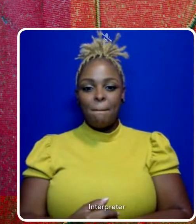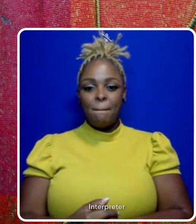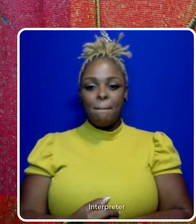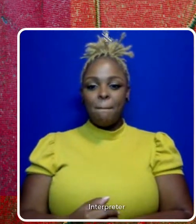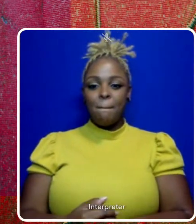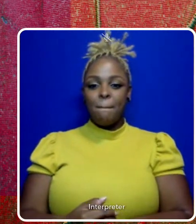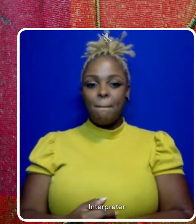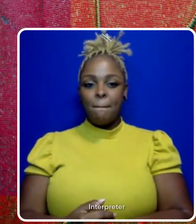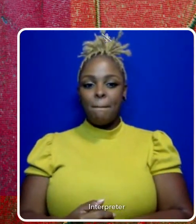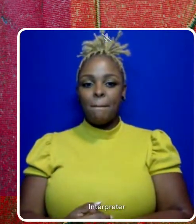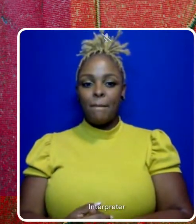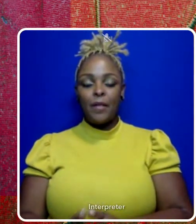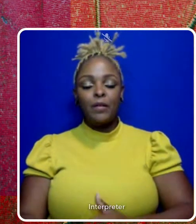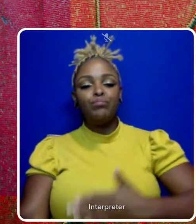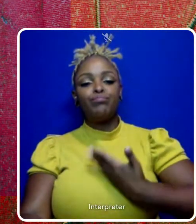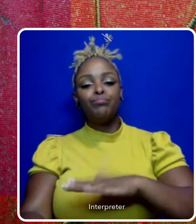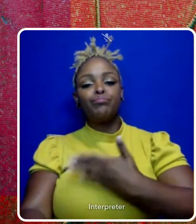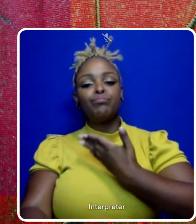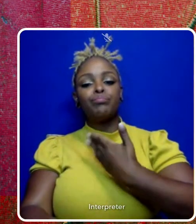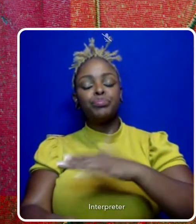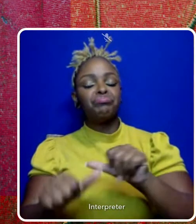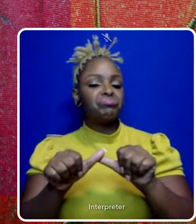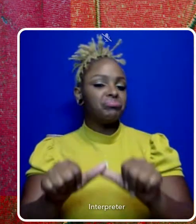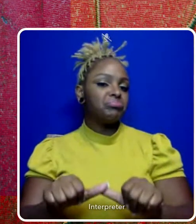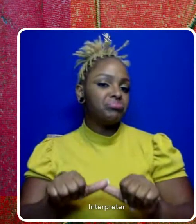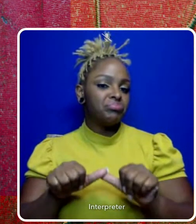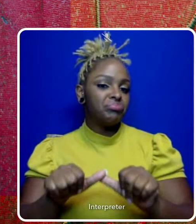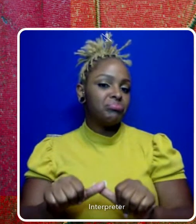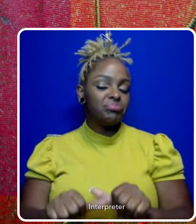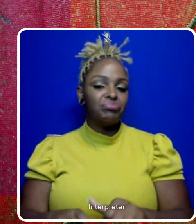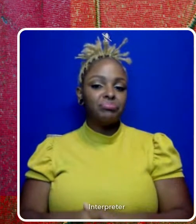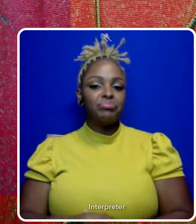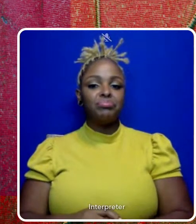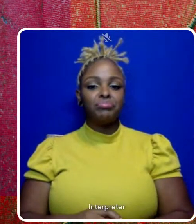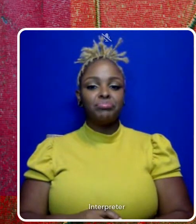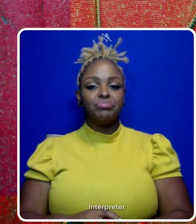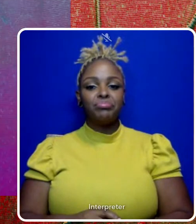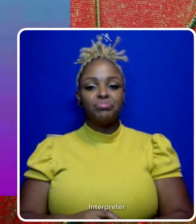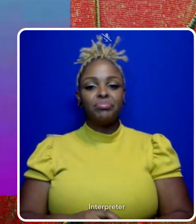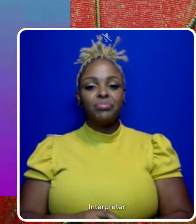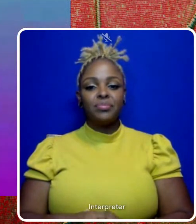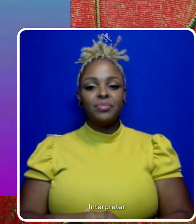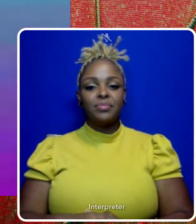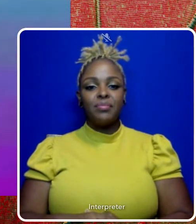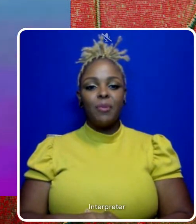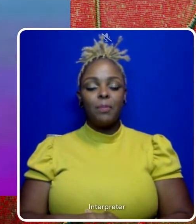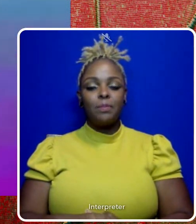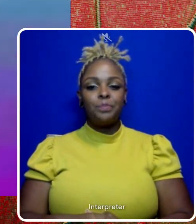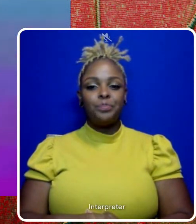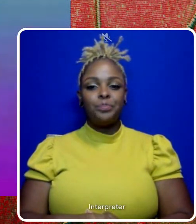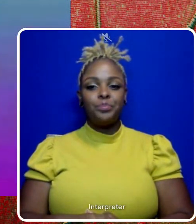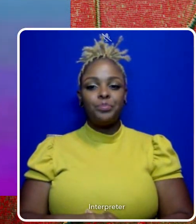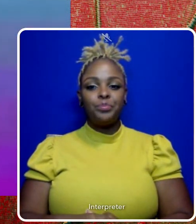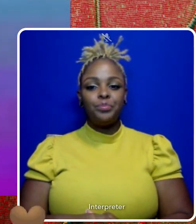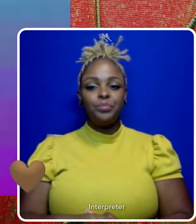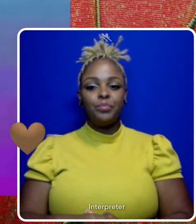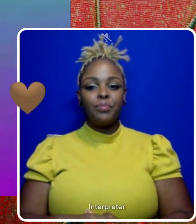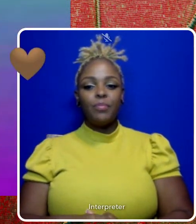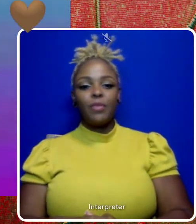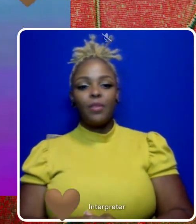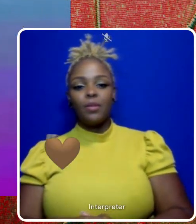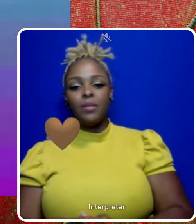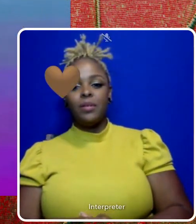Credit my maker, take a trip to see Jamaica. Molly spirit with the vapor back design, that's in nature. Africa, the new America. I hope I earn this permanent. And this I put my